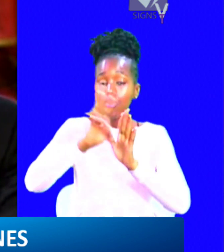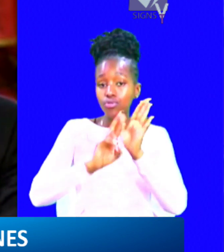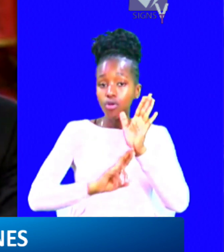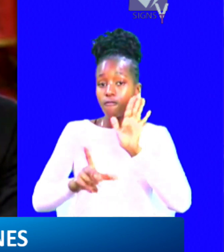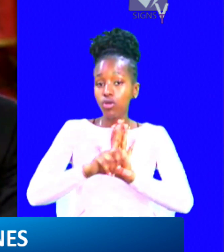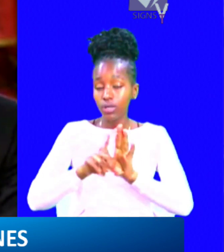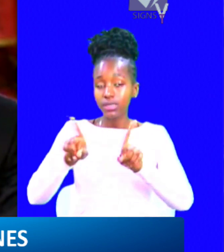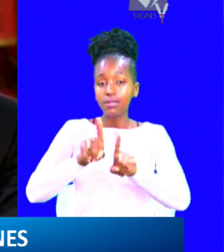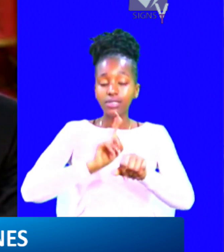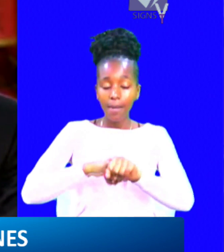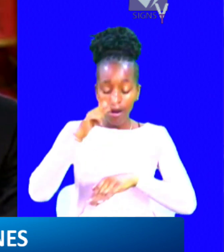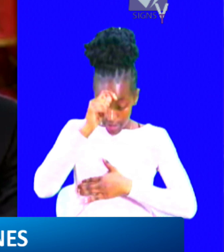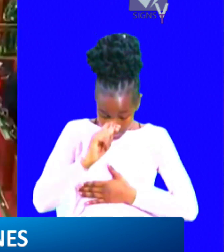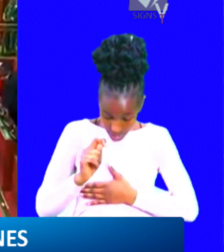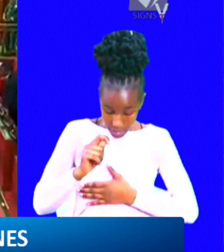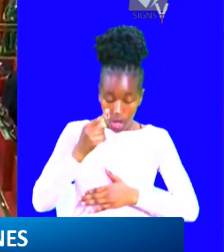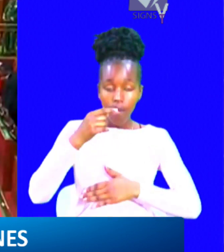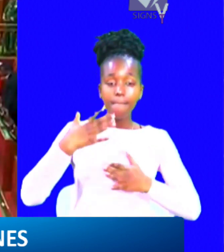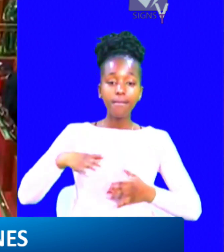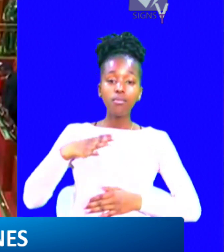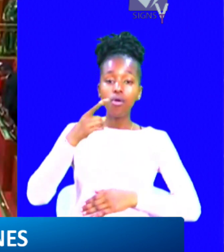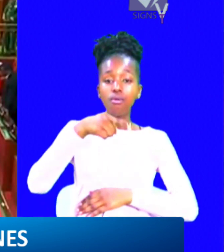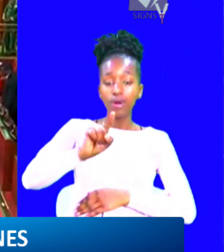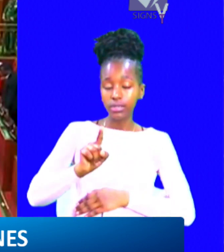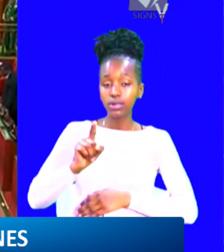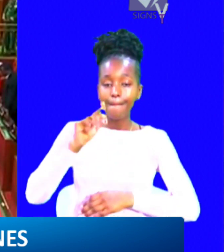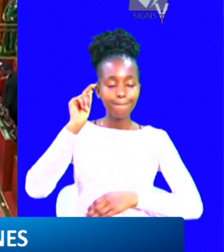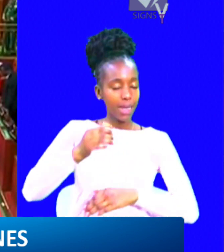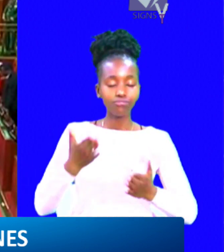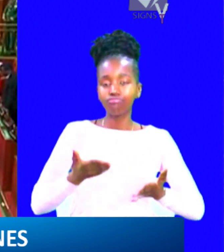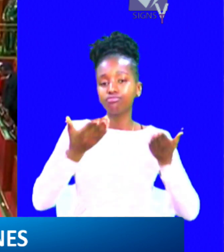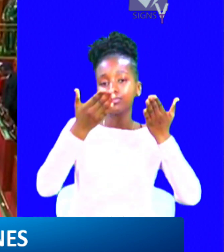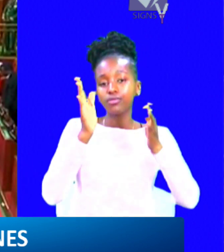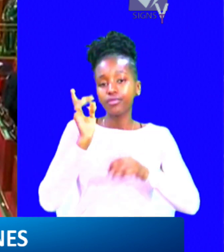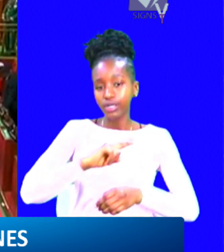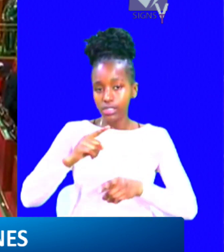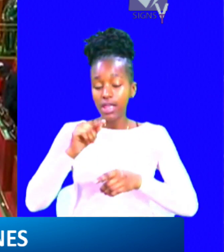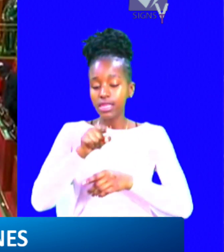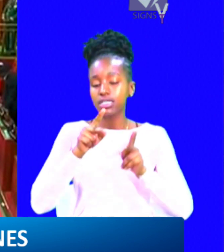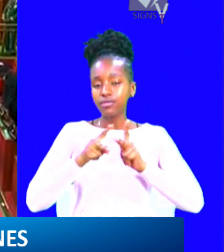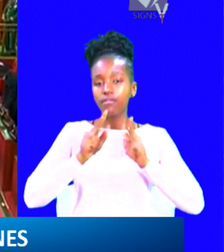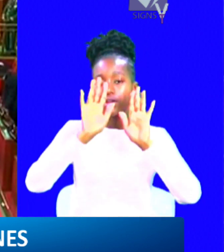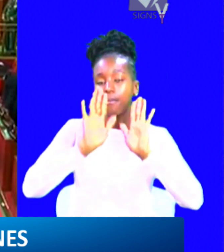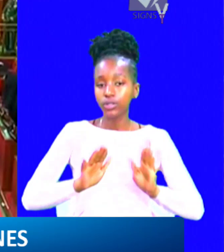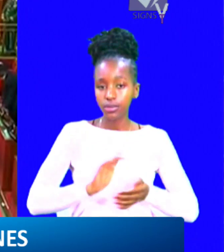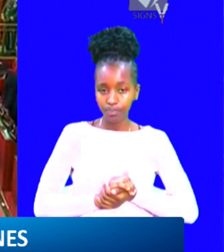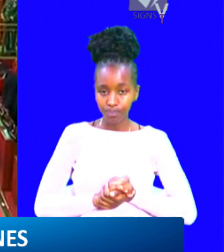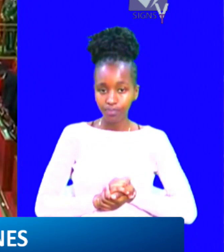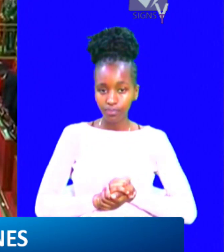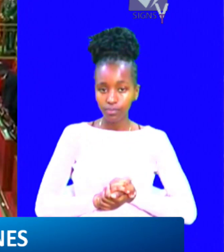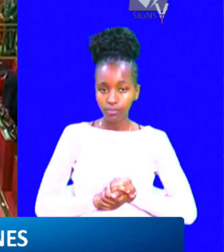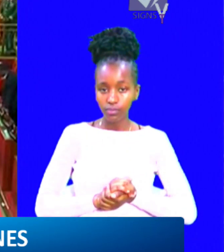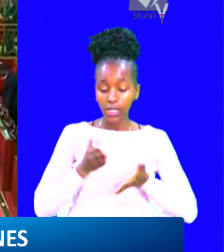rights need to be promoted. This is such an important moment for this